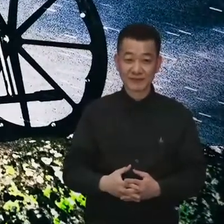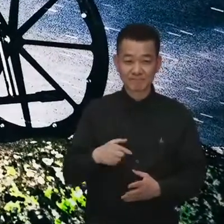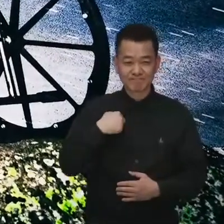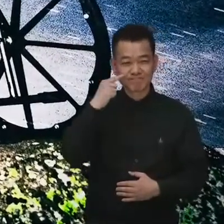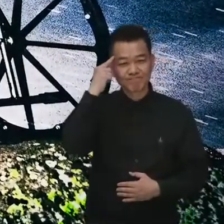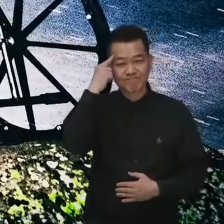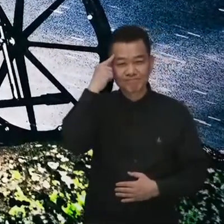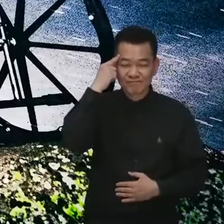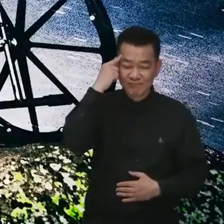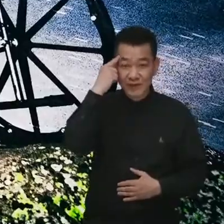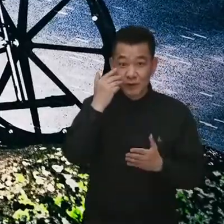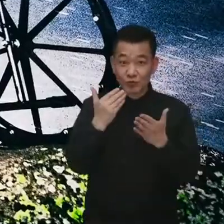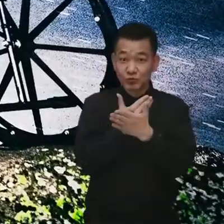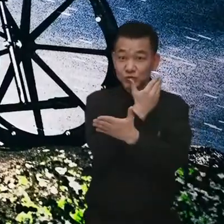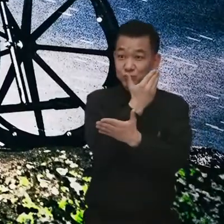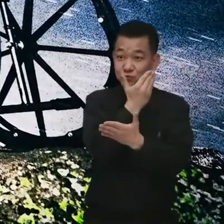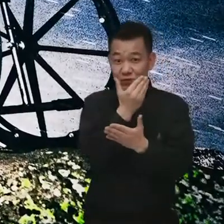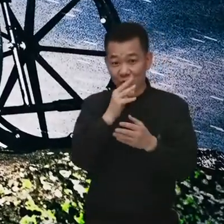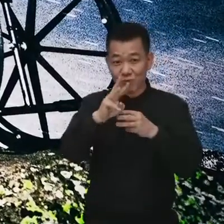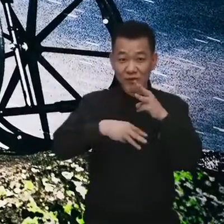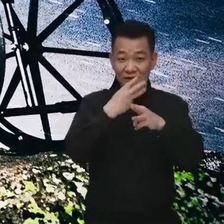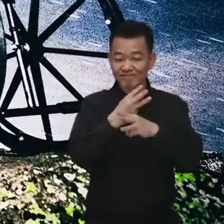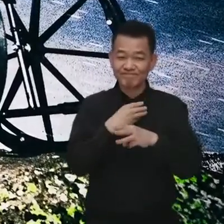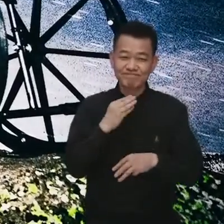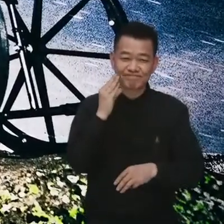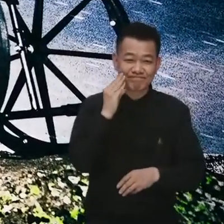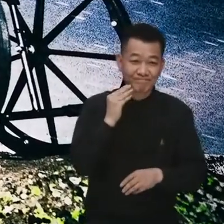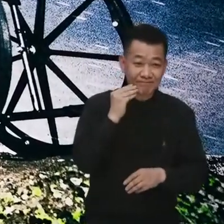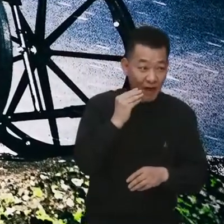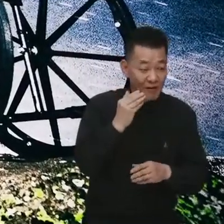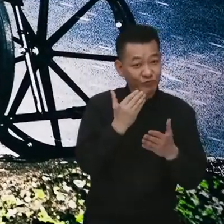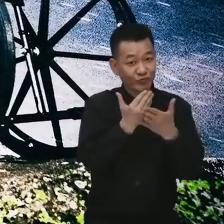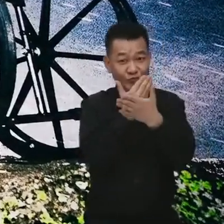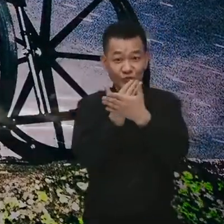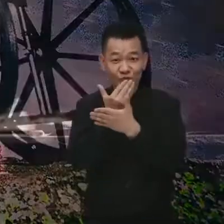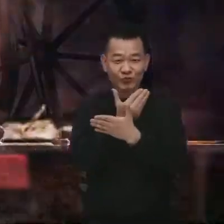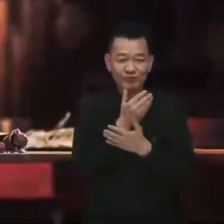I think it is experiencing the world full of fascinating things.